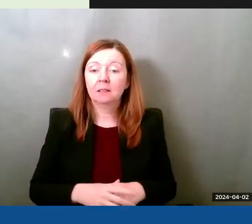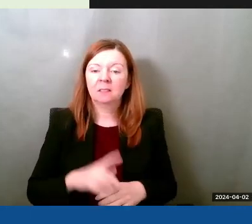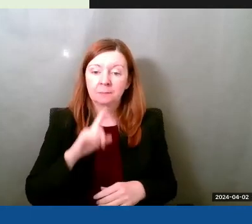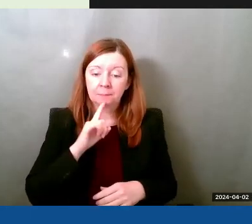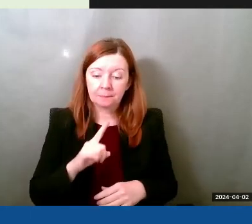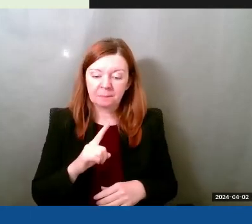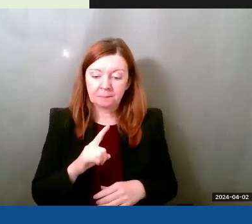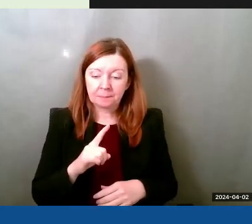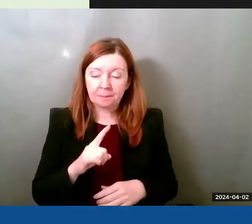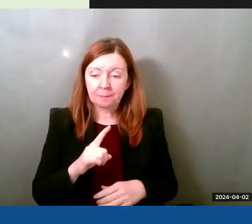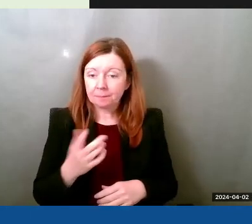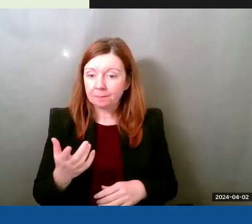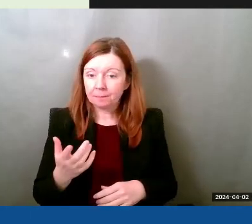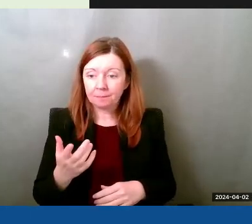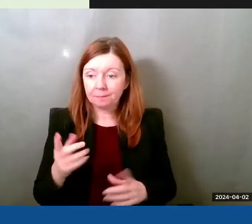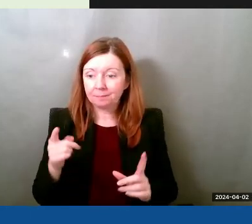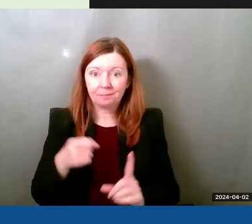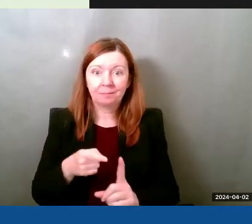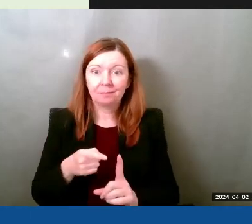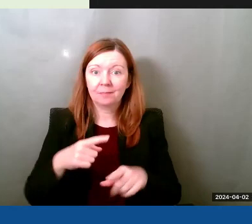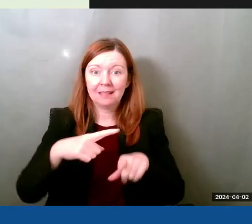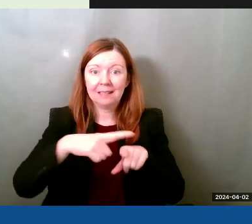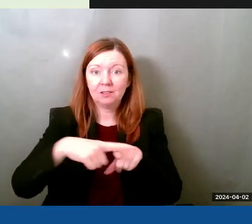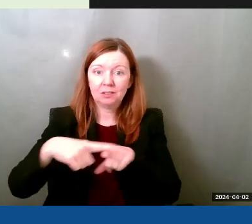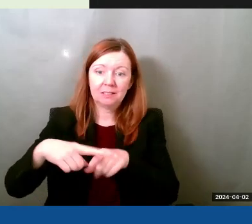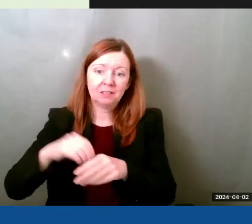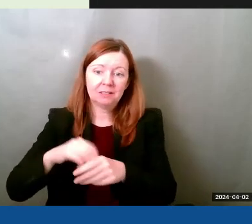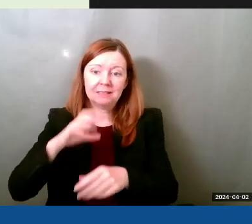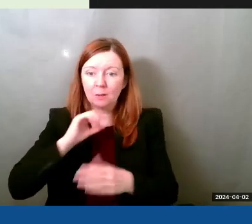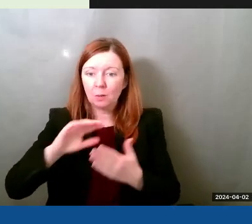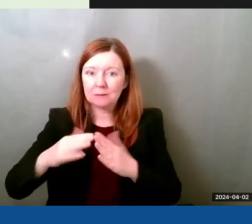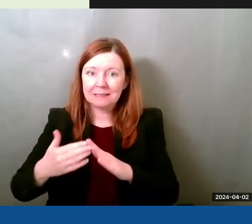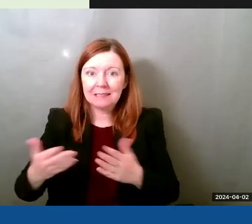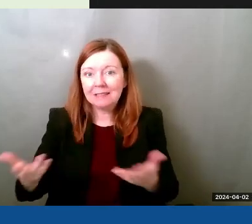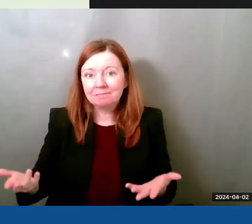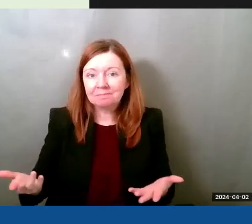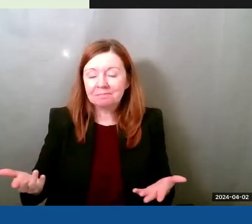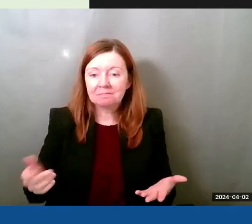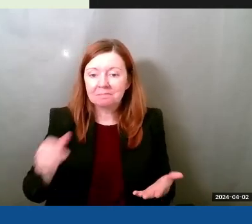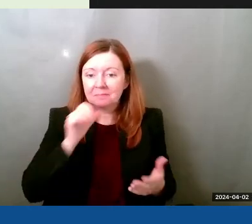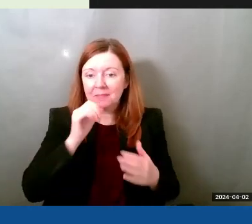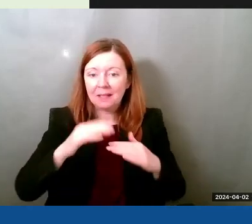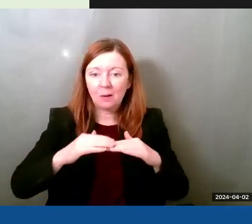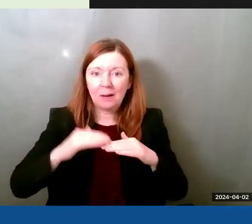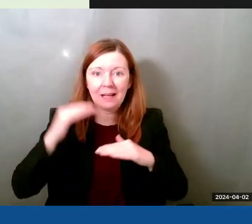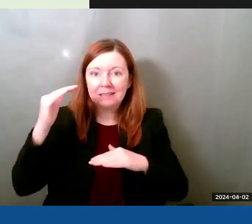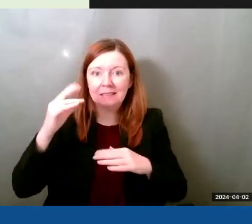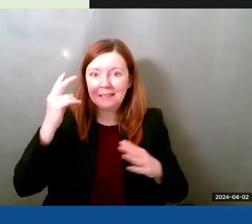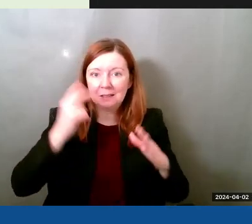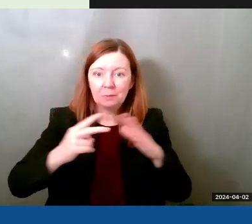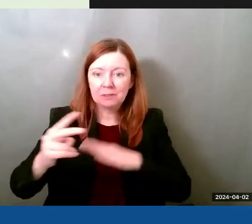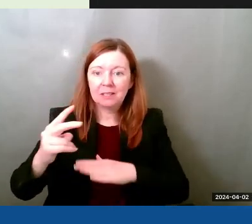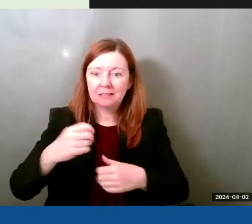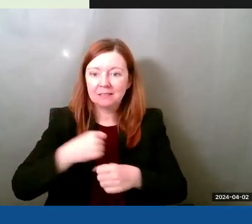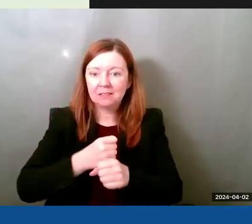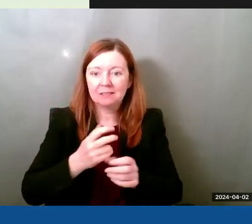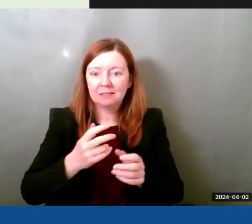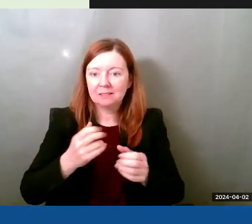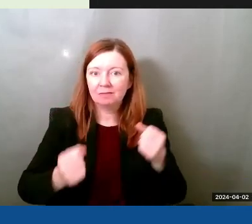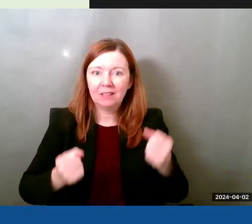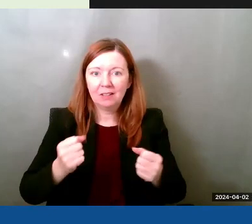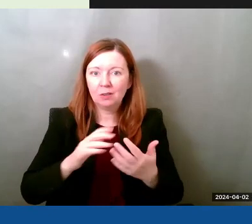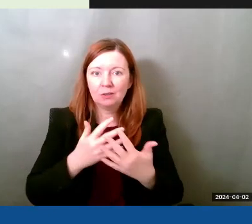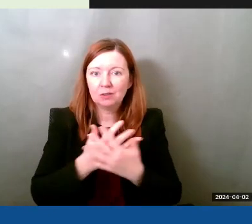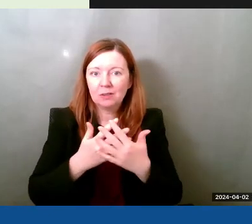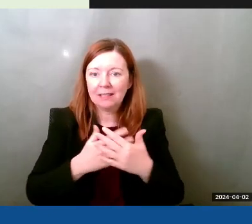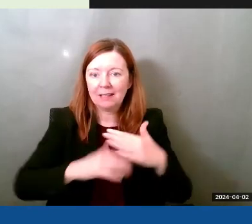really when you get down to the intersections in old cities, they do not exceed the projected generated vehicle screening threshold.